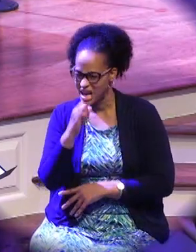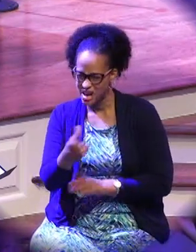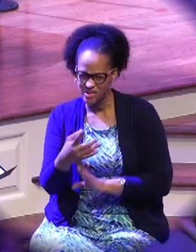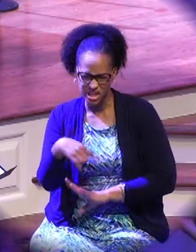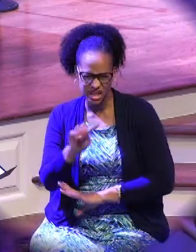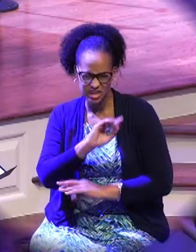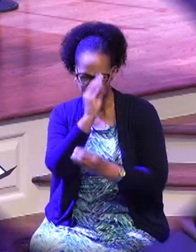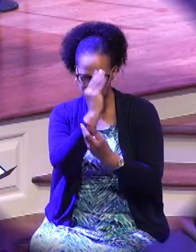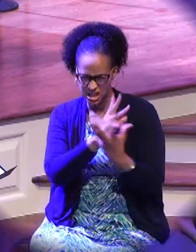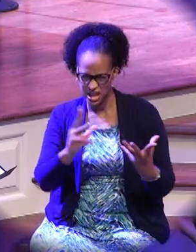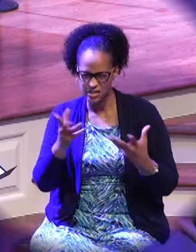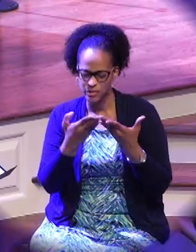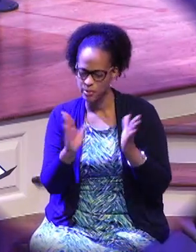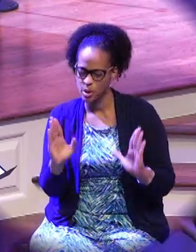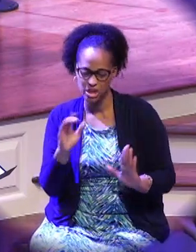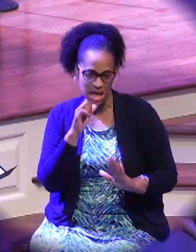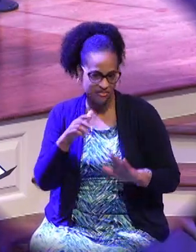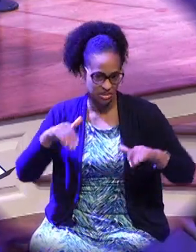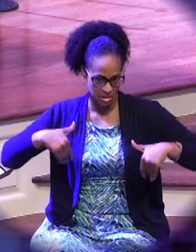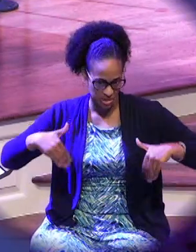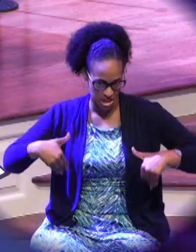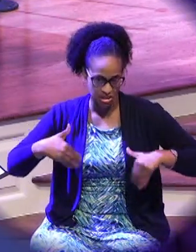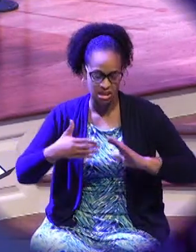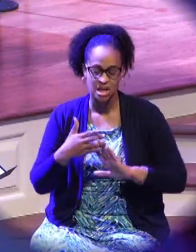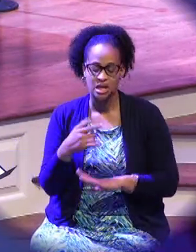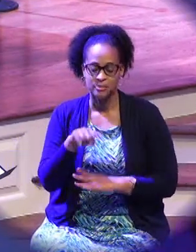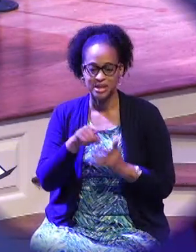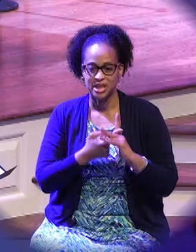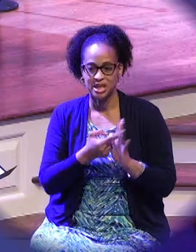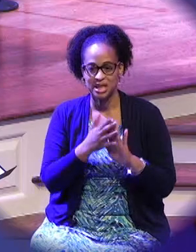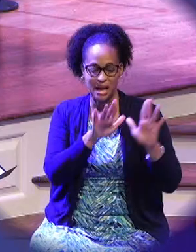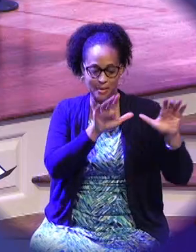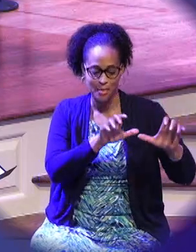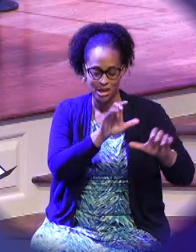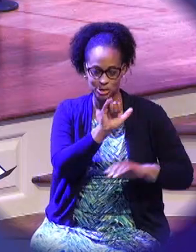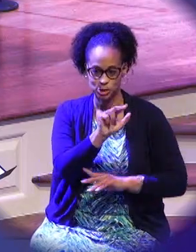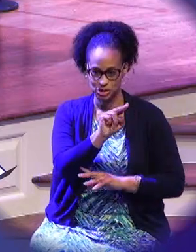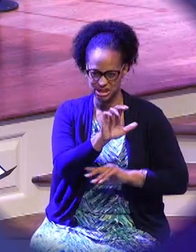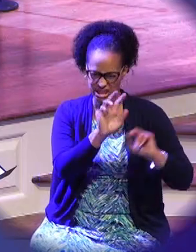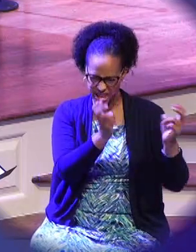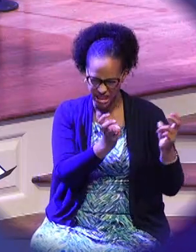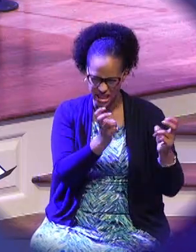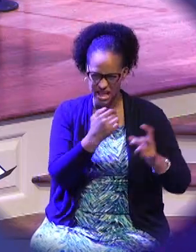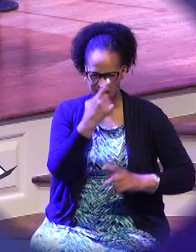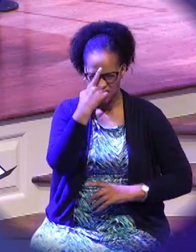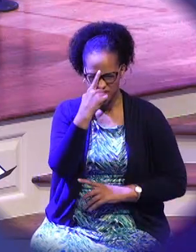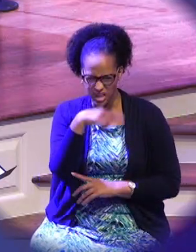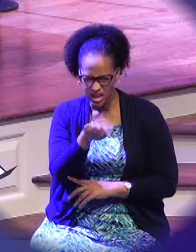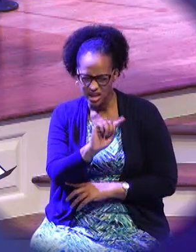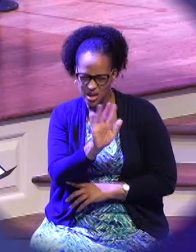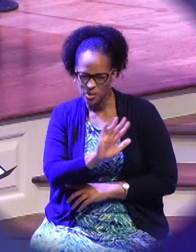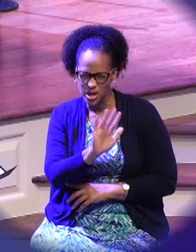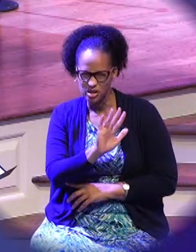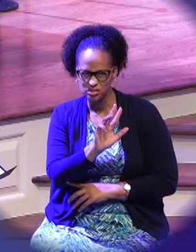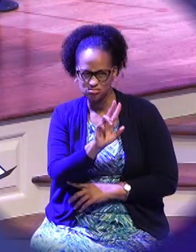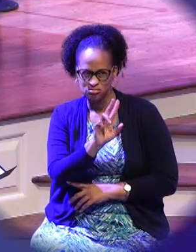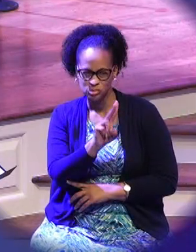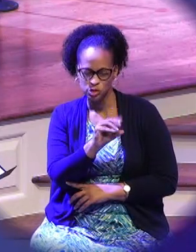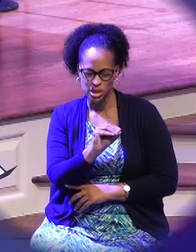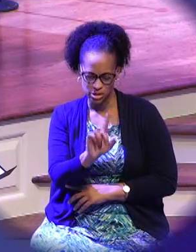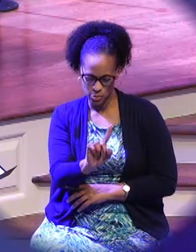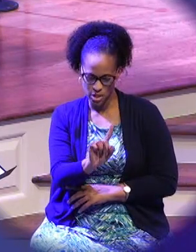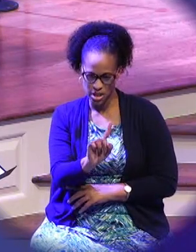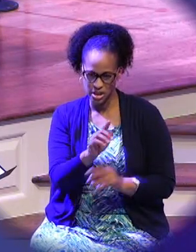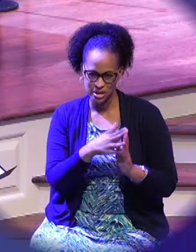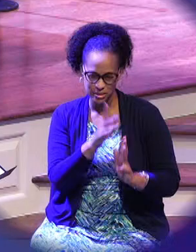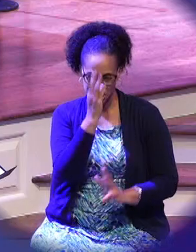the public know are coming out from the very beginning in Monsters, Inc., which I think came out somewhere around 2001. Let that